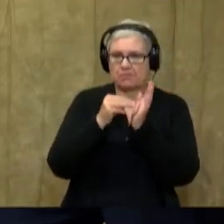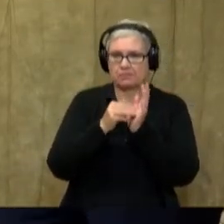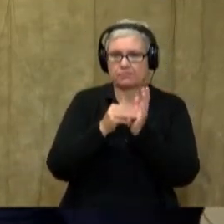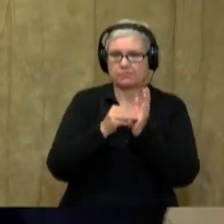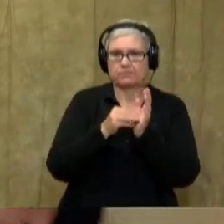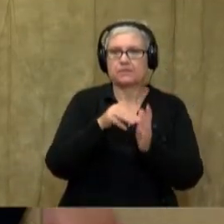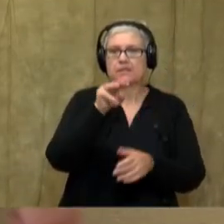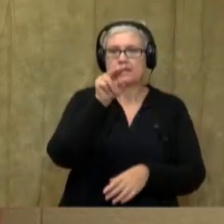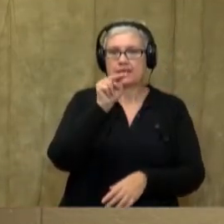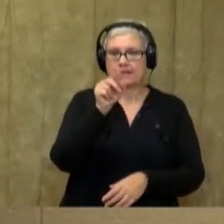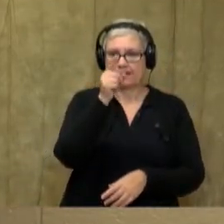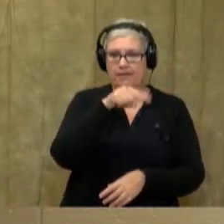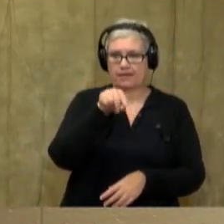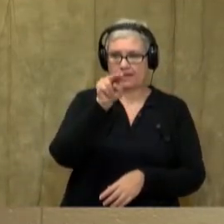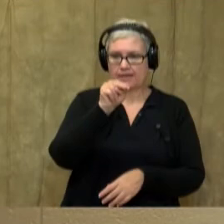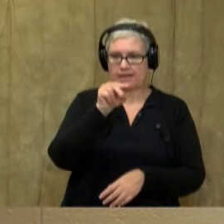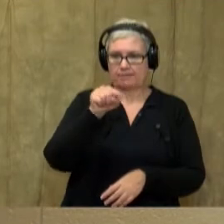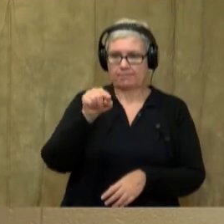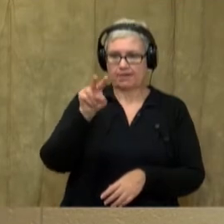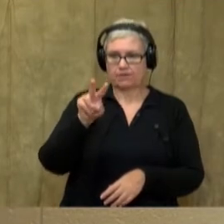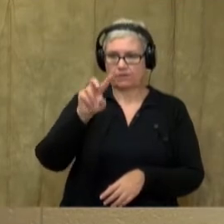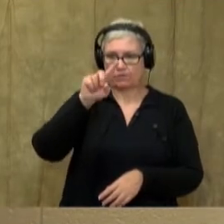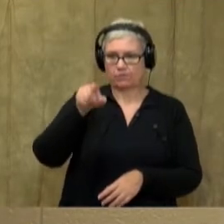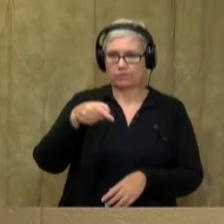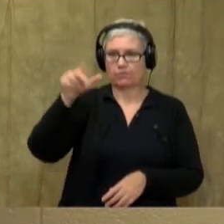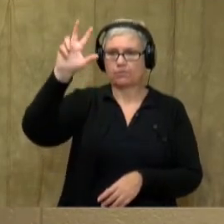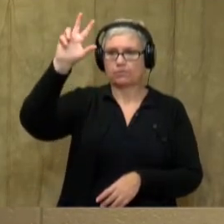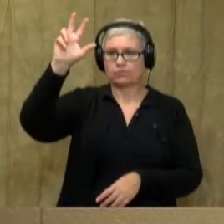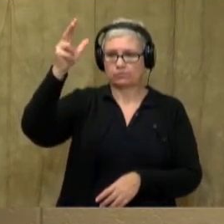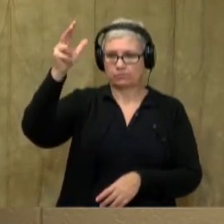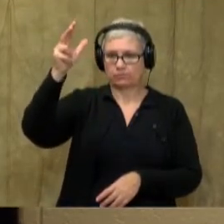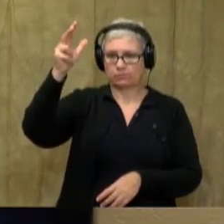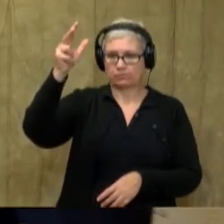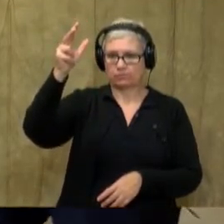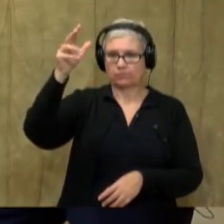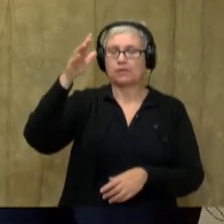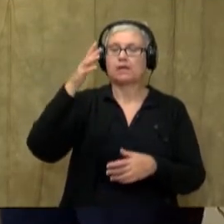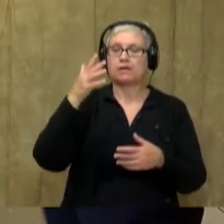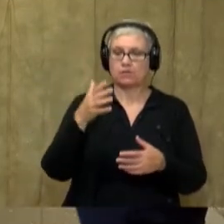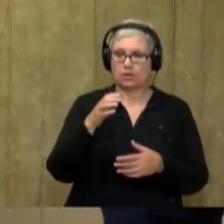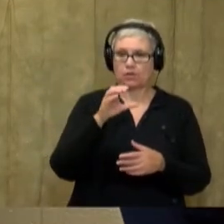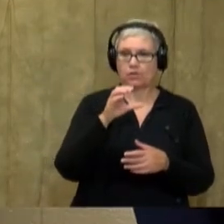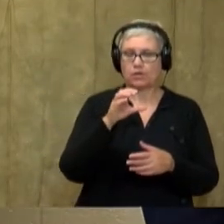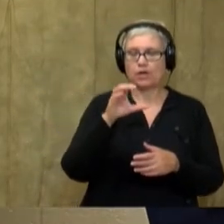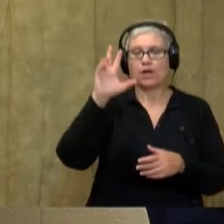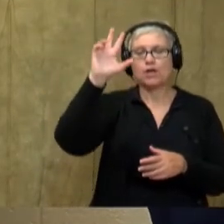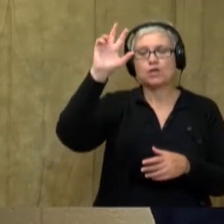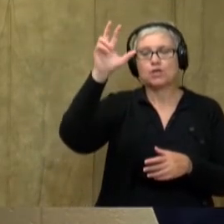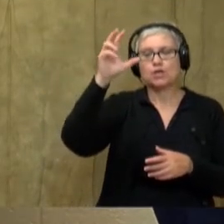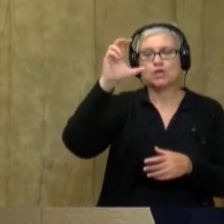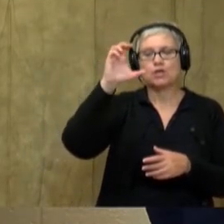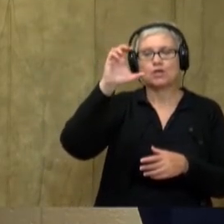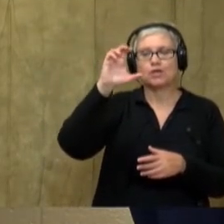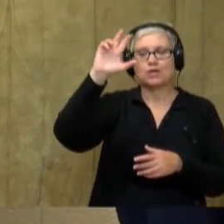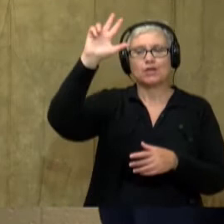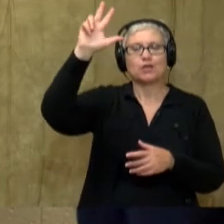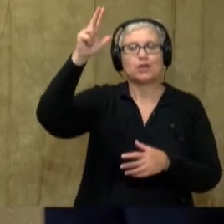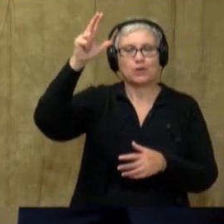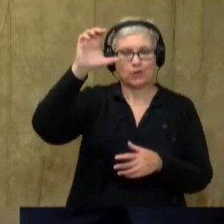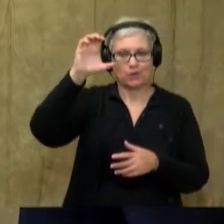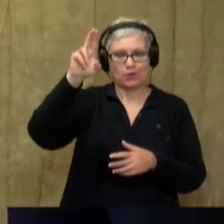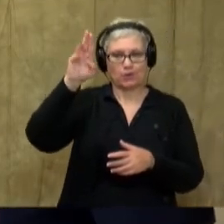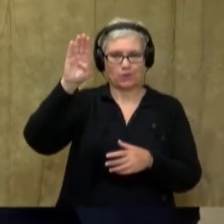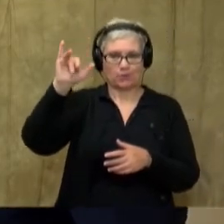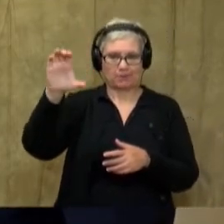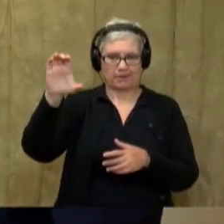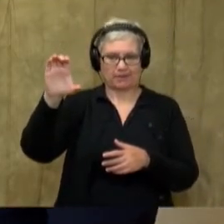cubed, and when we graph it, we end up with something called a cubic function, something that you're going to explore more in Algebra 2. But